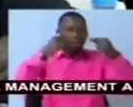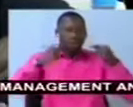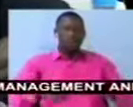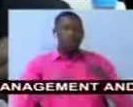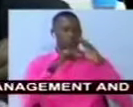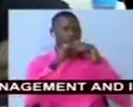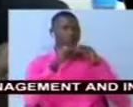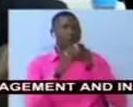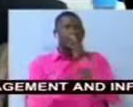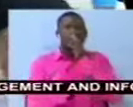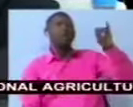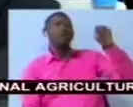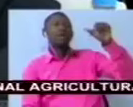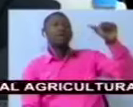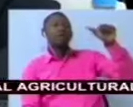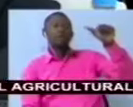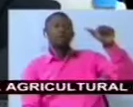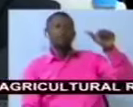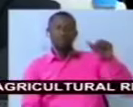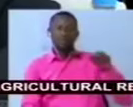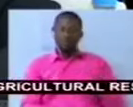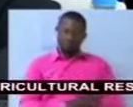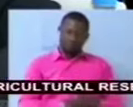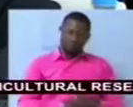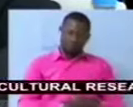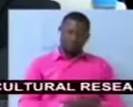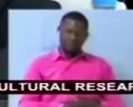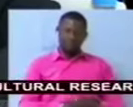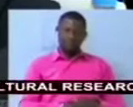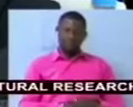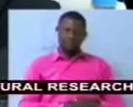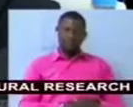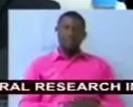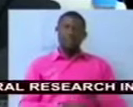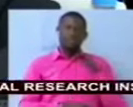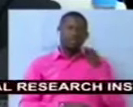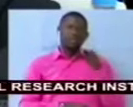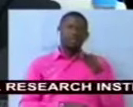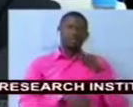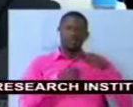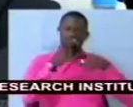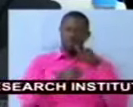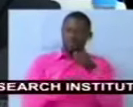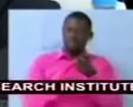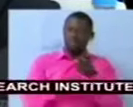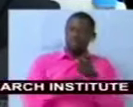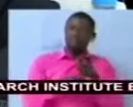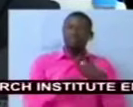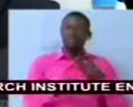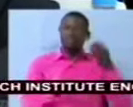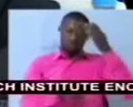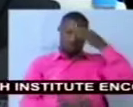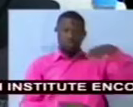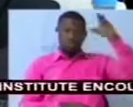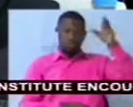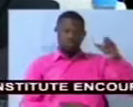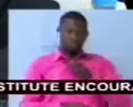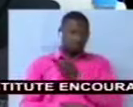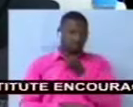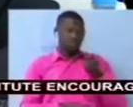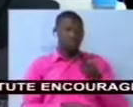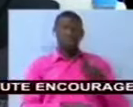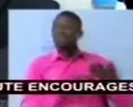As we agency, NIA, in this context, the Commission, since